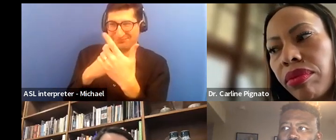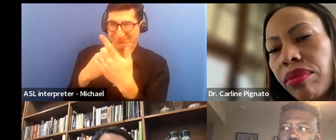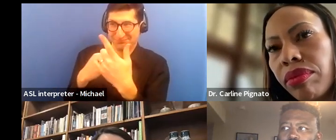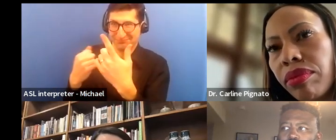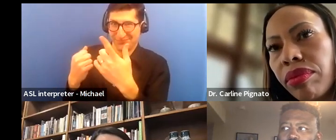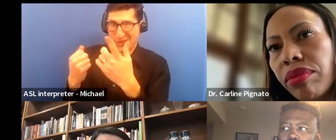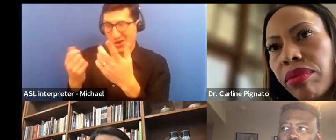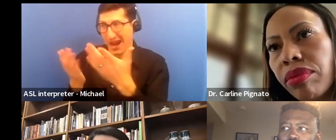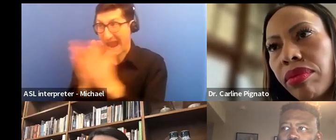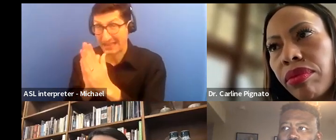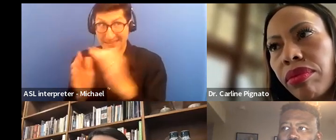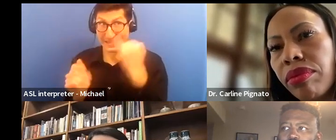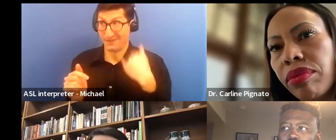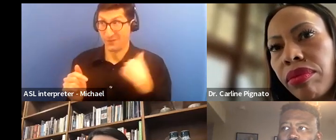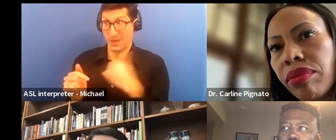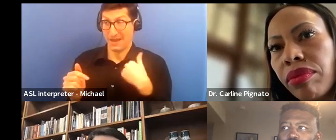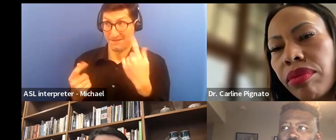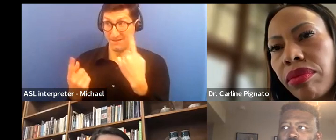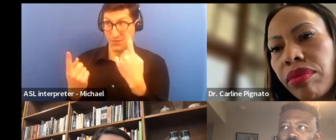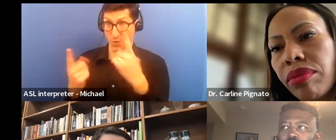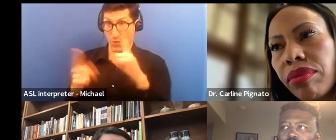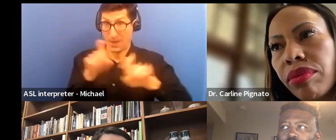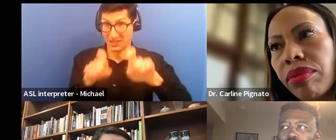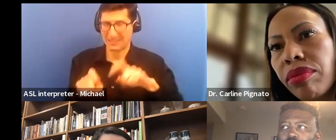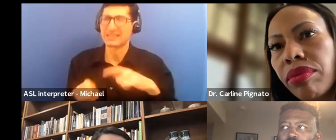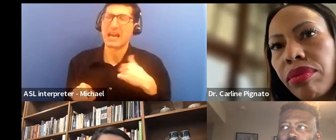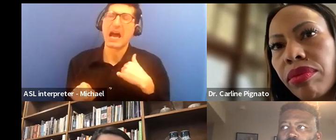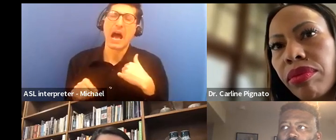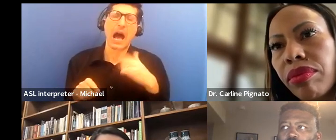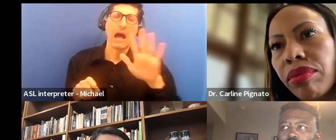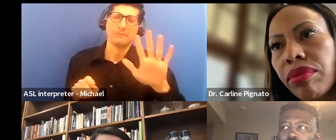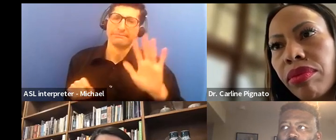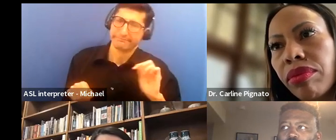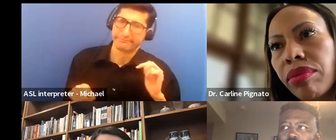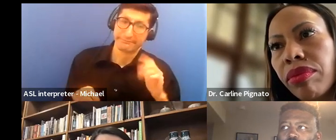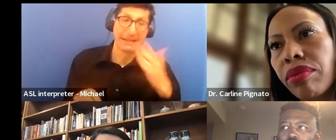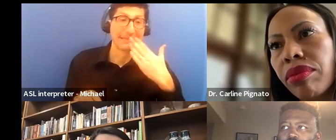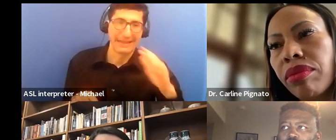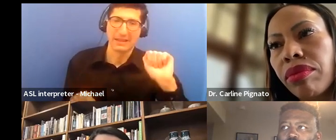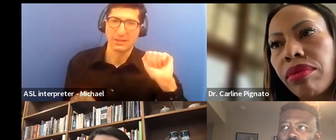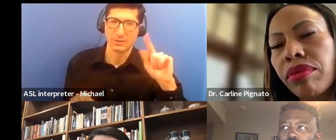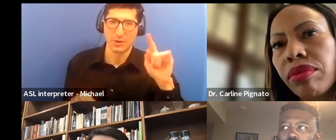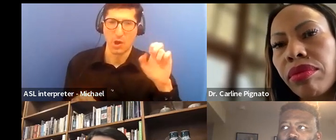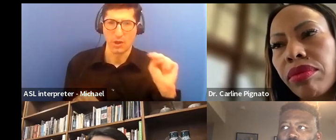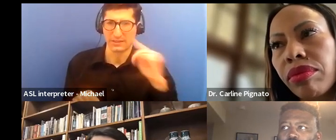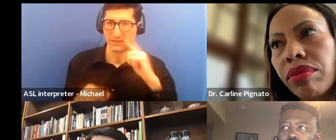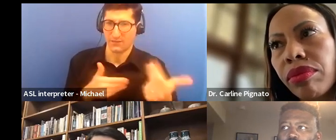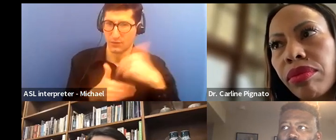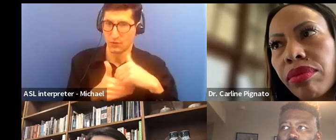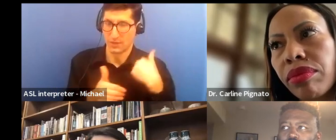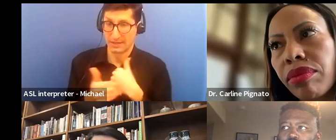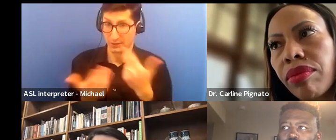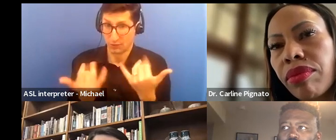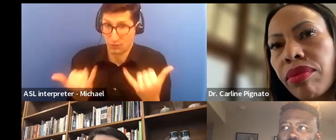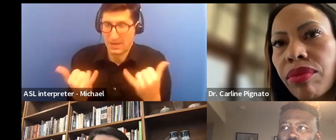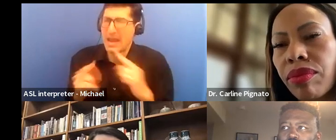response to what Mr. Fraley was getting at a little bit. And thank you, sir, for joining us today. Could you just expand a little bit?